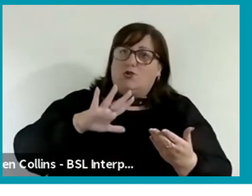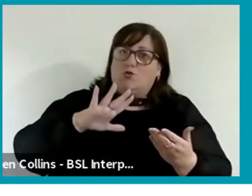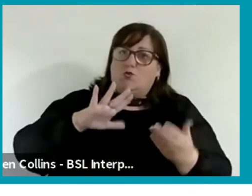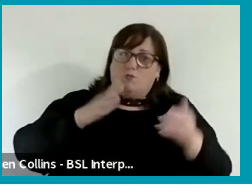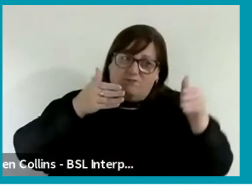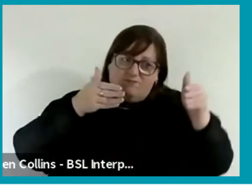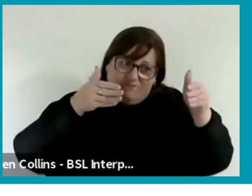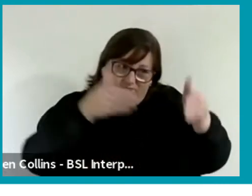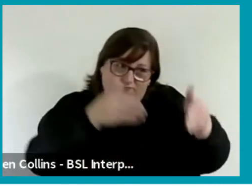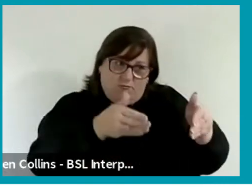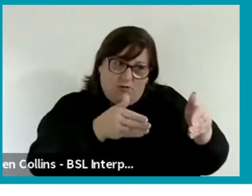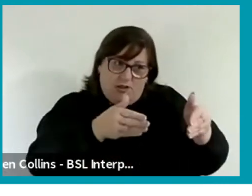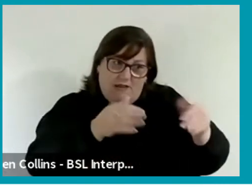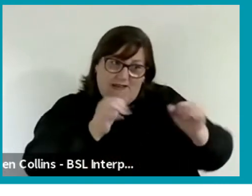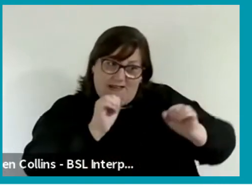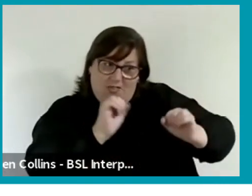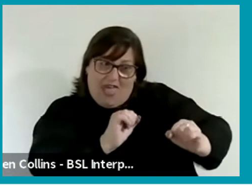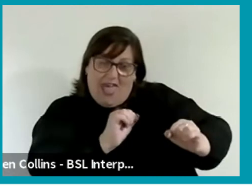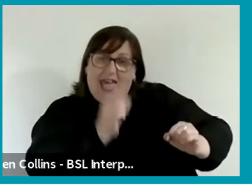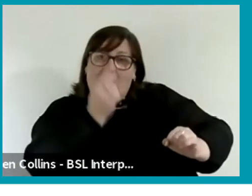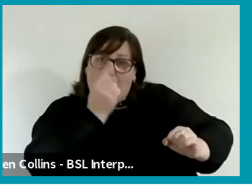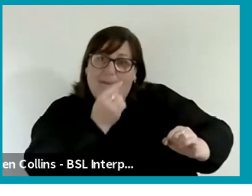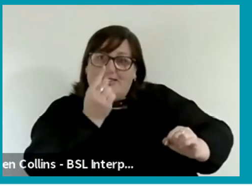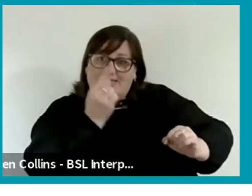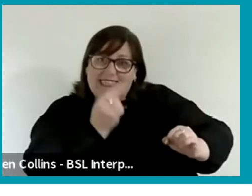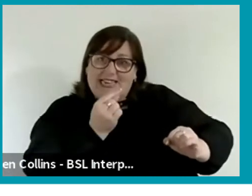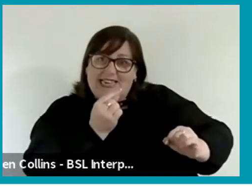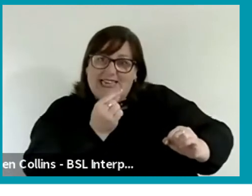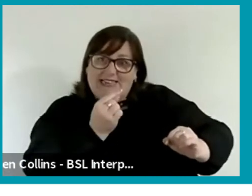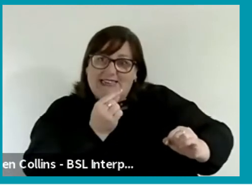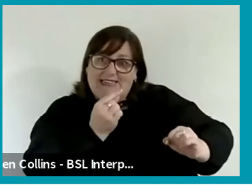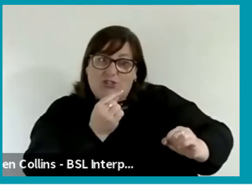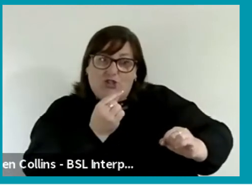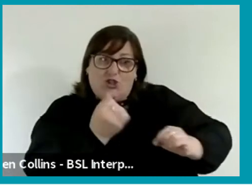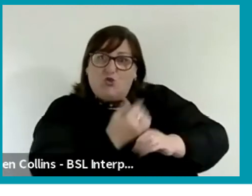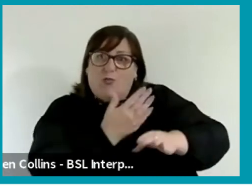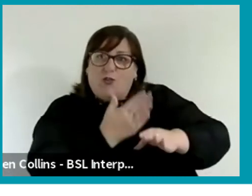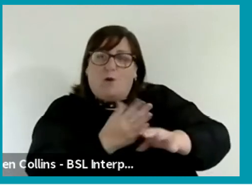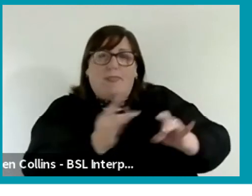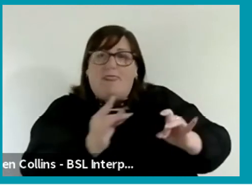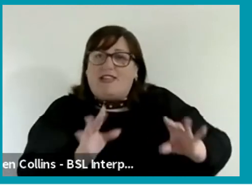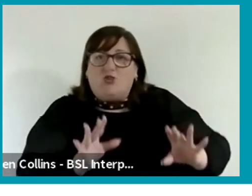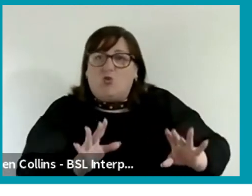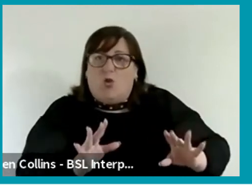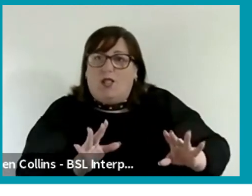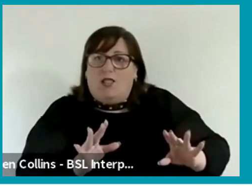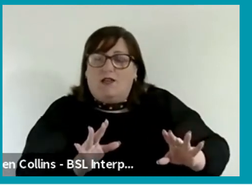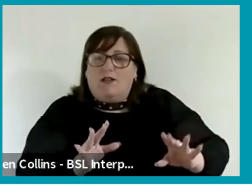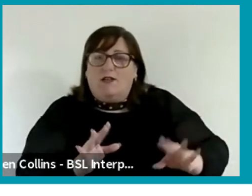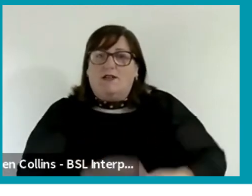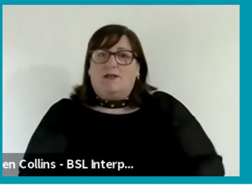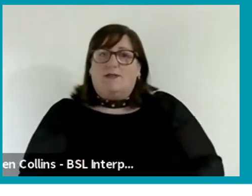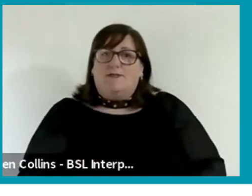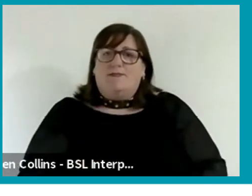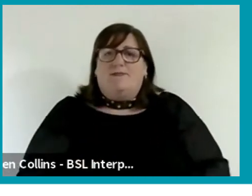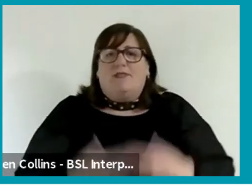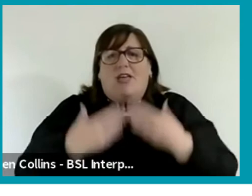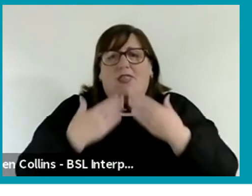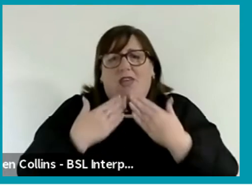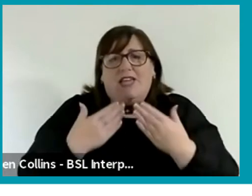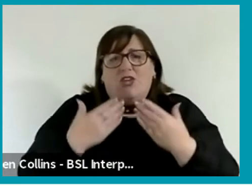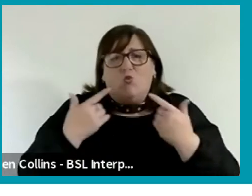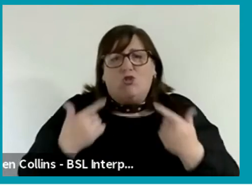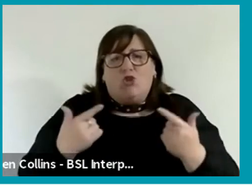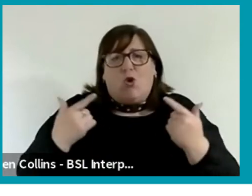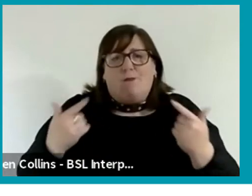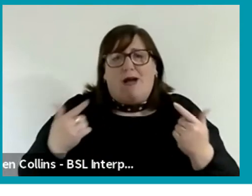do that job and the competencies that are needed, nothing else. So I really do appreciate everyone's time today.